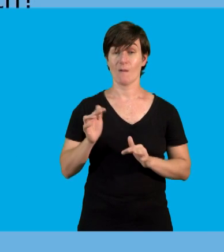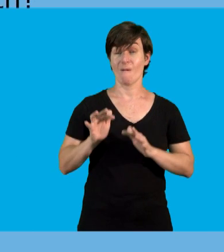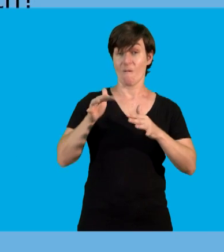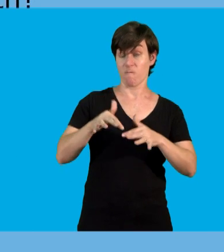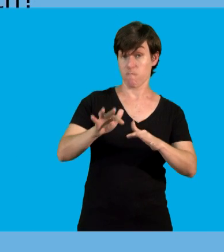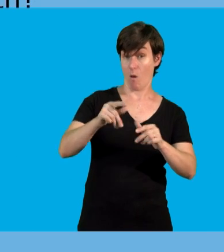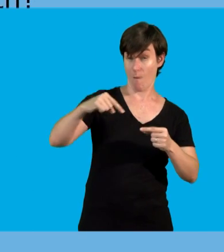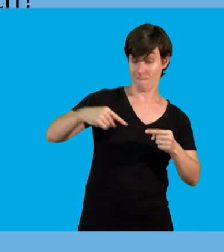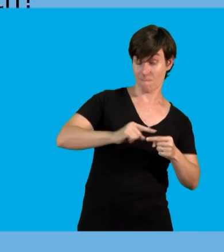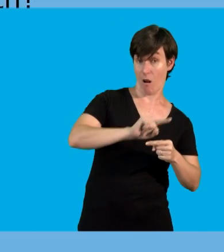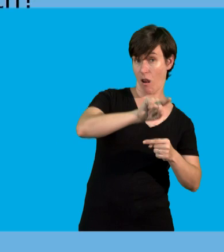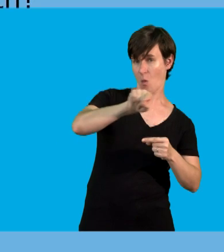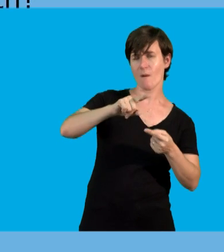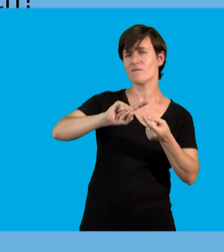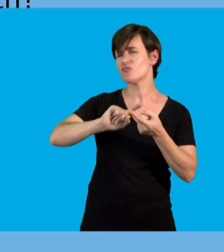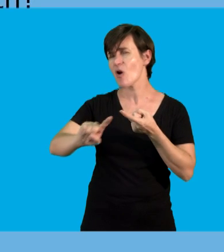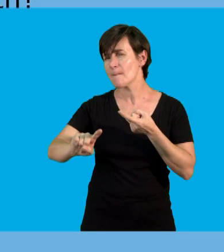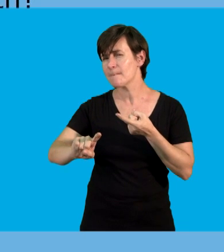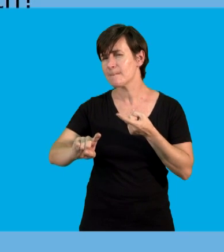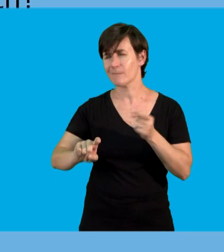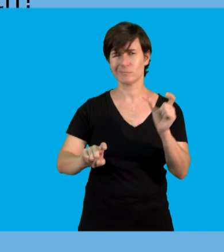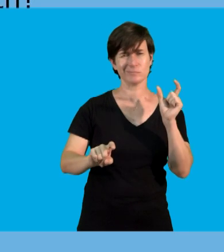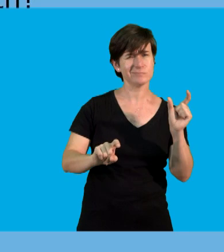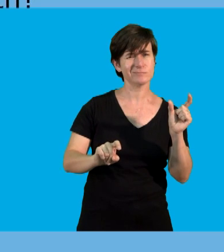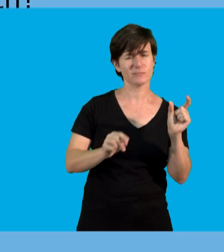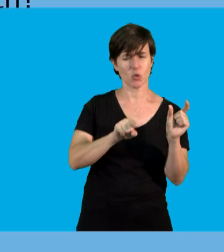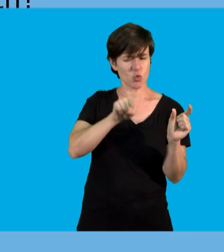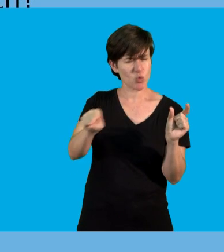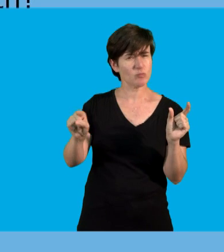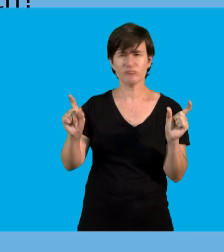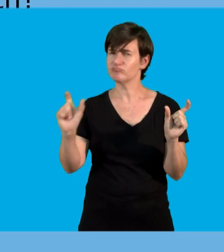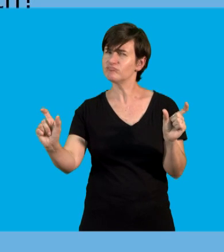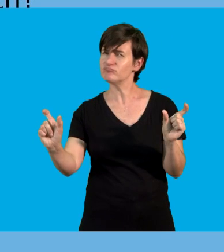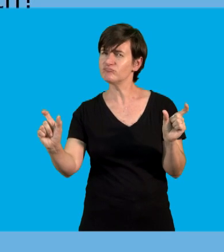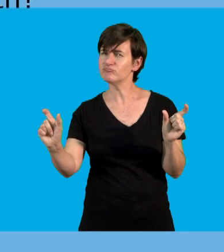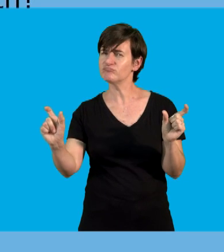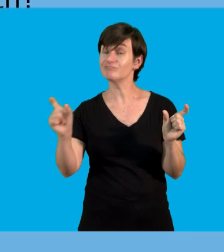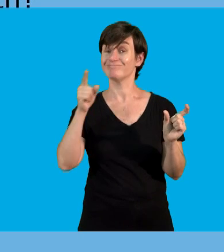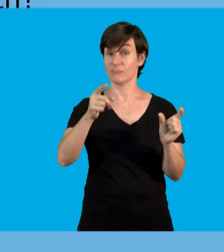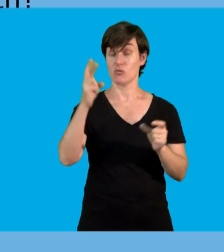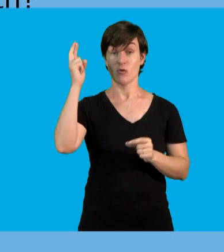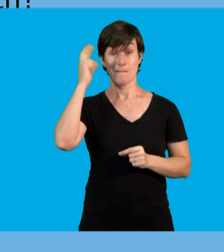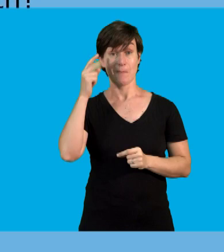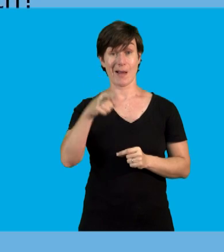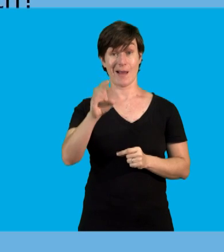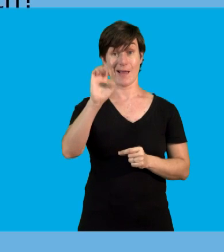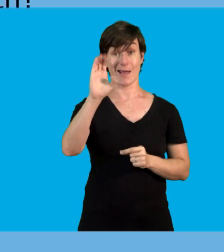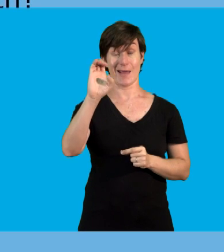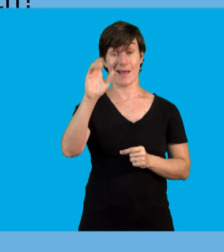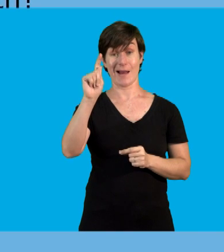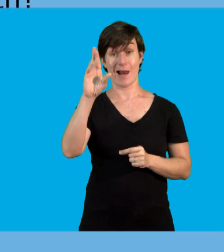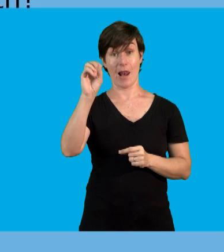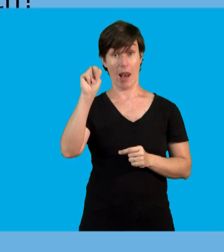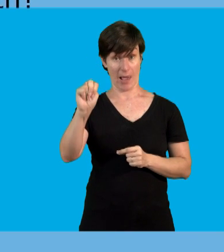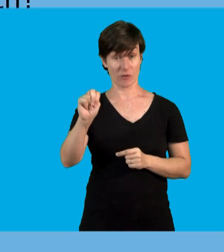They are flowing from a certain terminal to another terminal. Remember that the electrons are